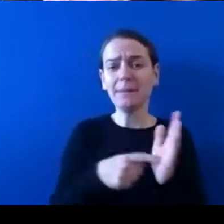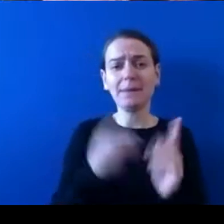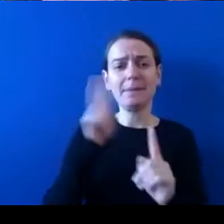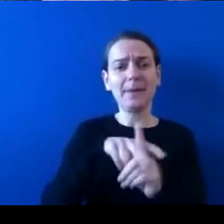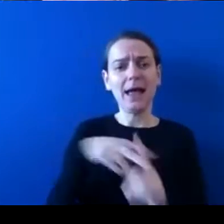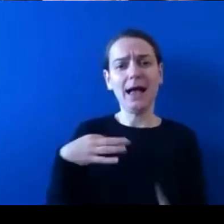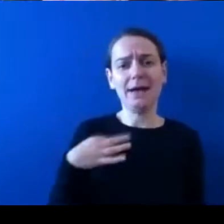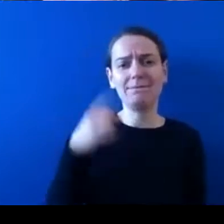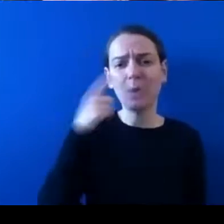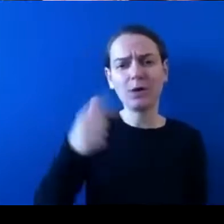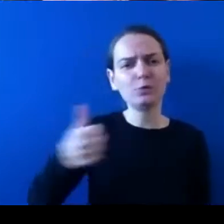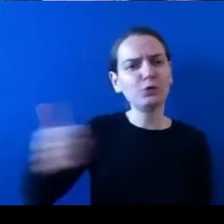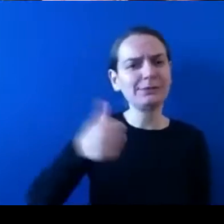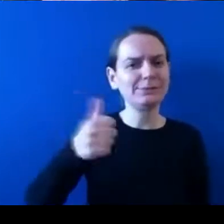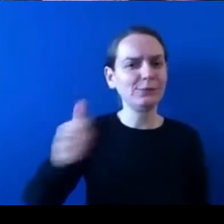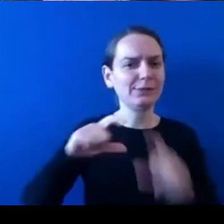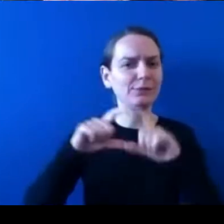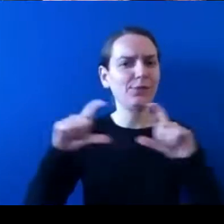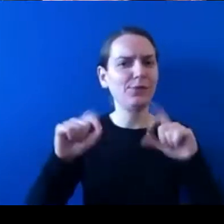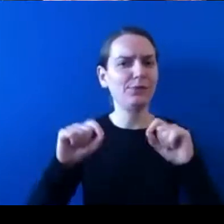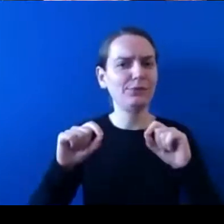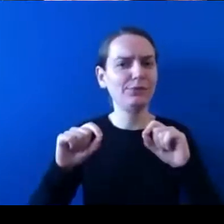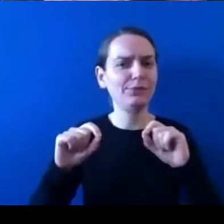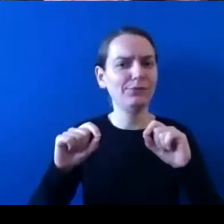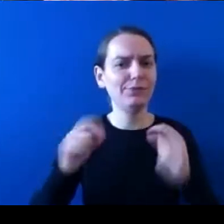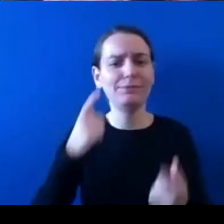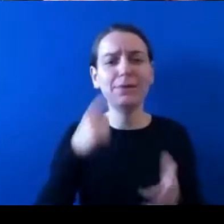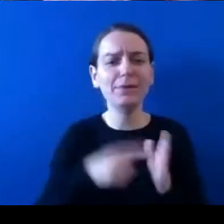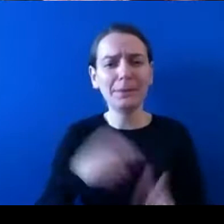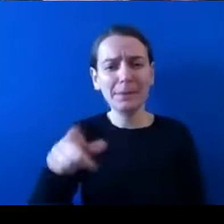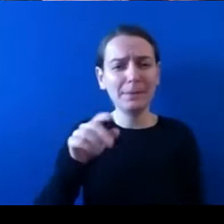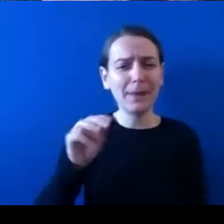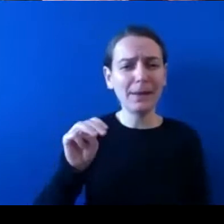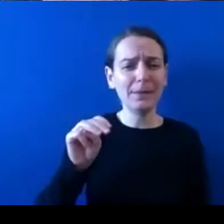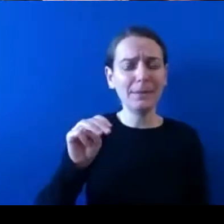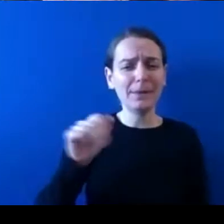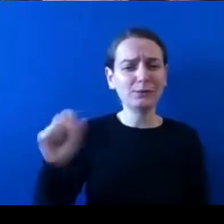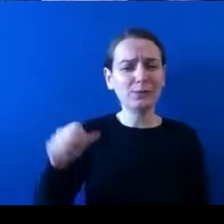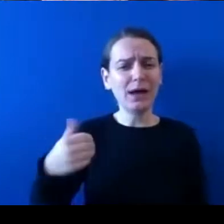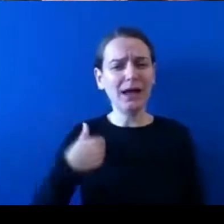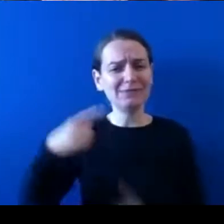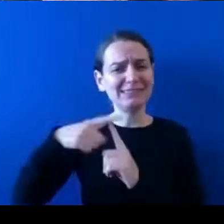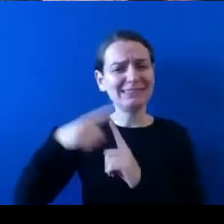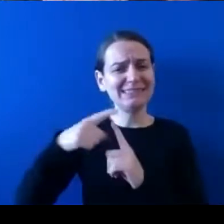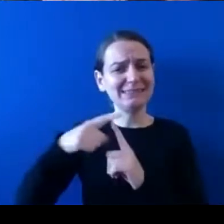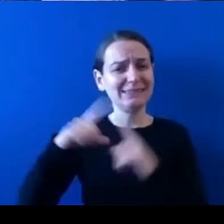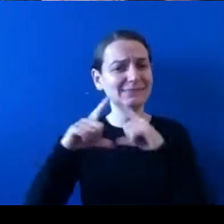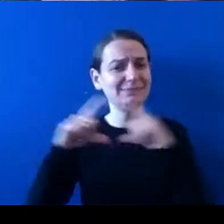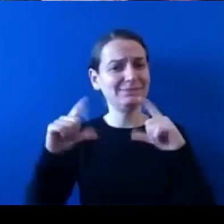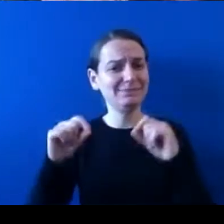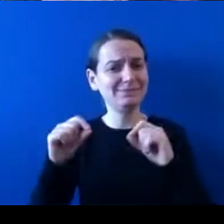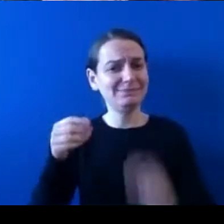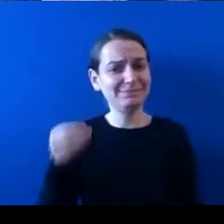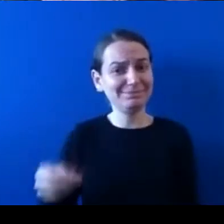Your paratransit for your eligibility to become eligible for paratransit. This is important